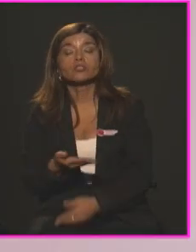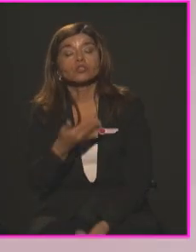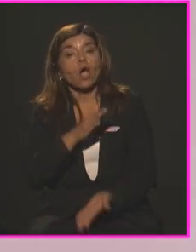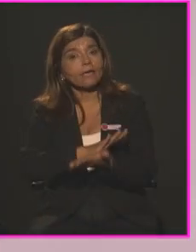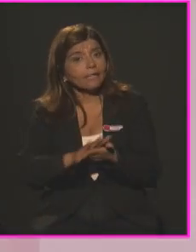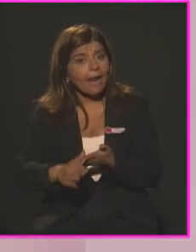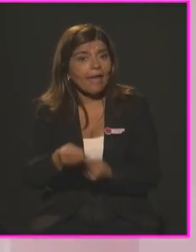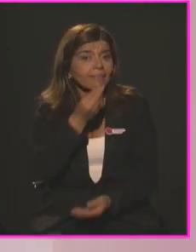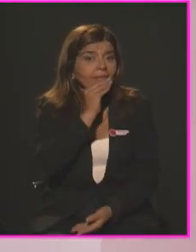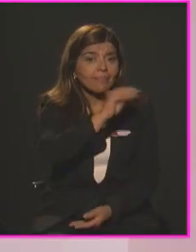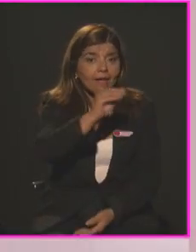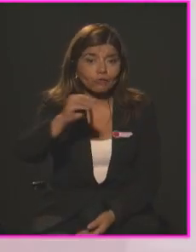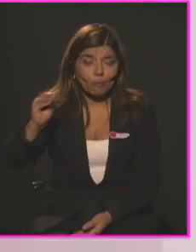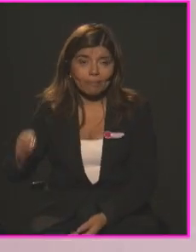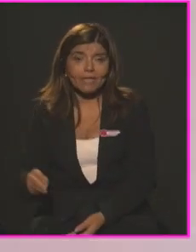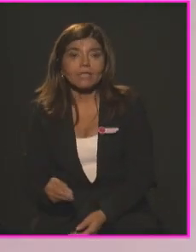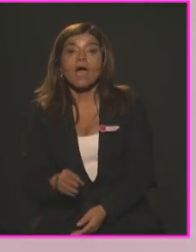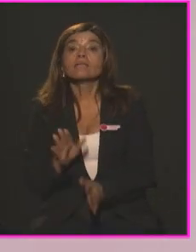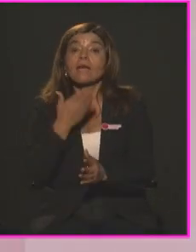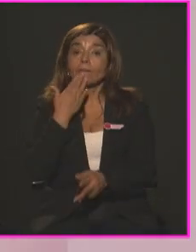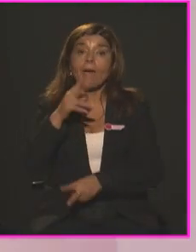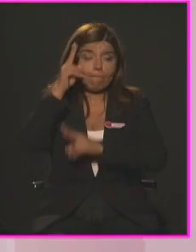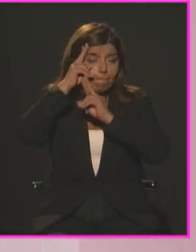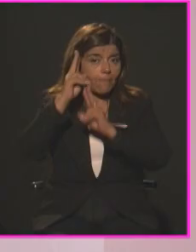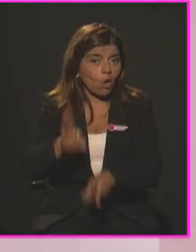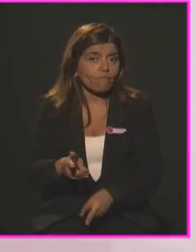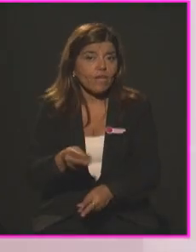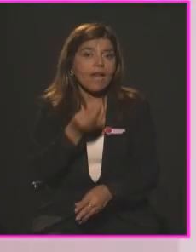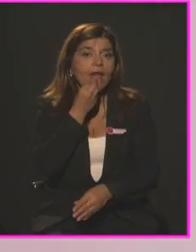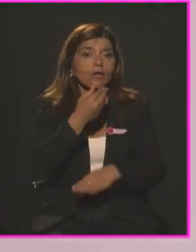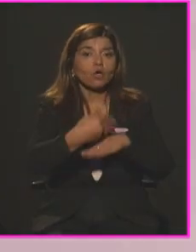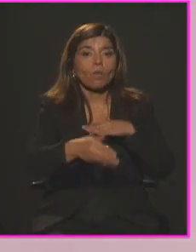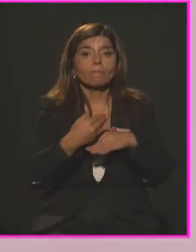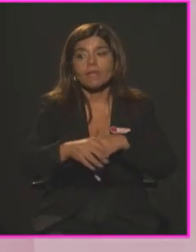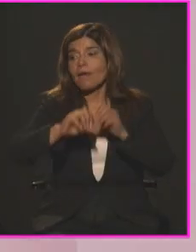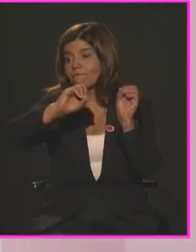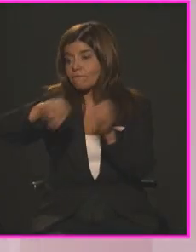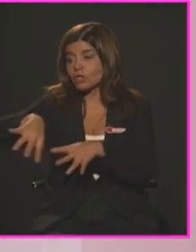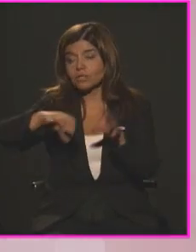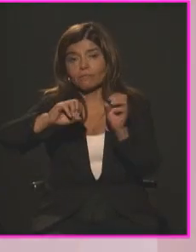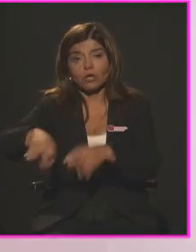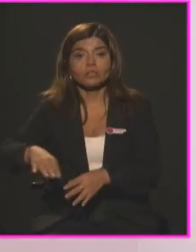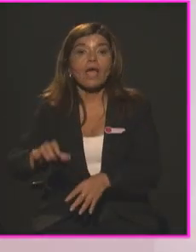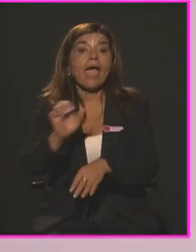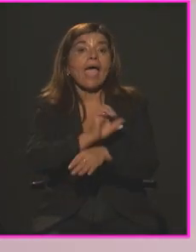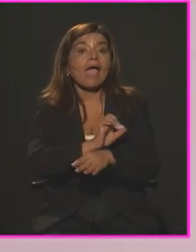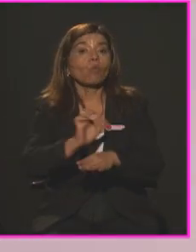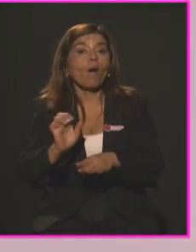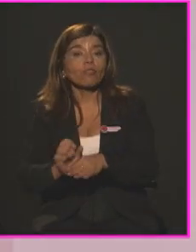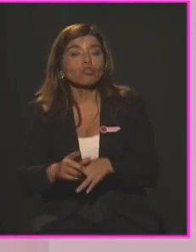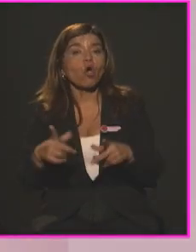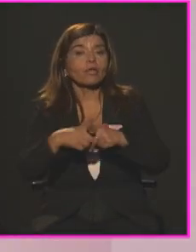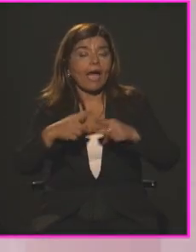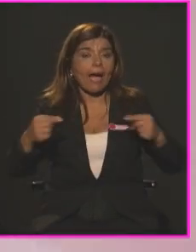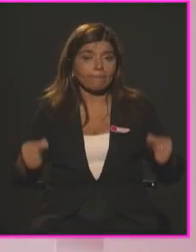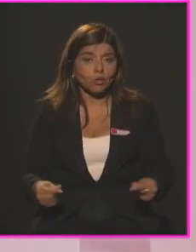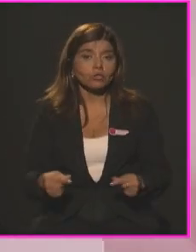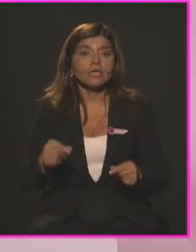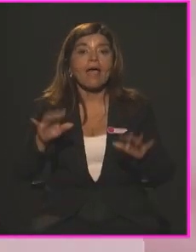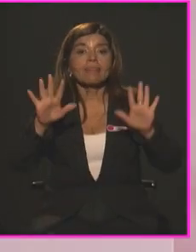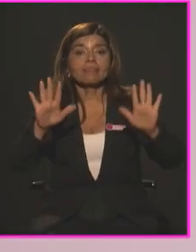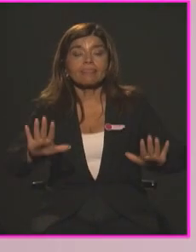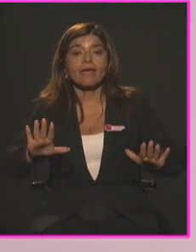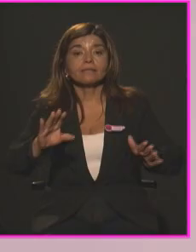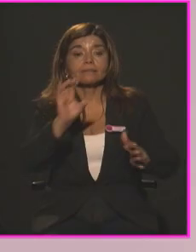they can ban food from landfills. Currently, Ecuador, Japan, 10 states in the US